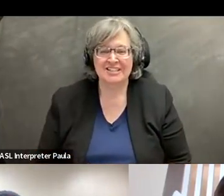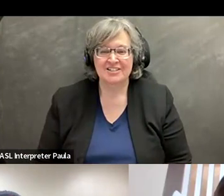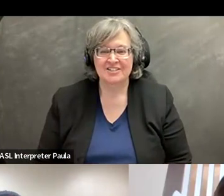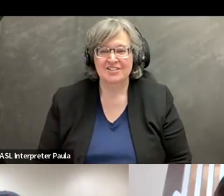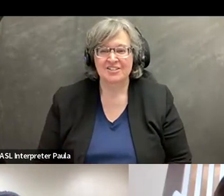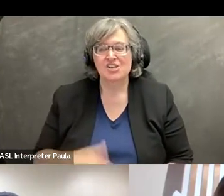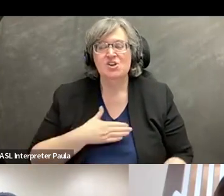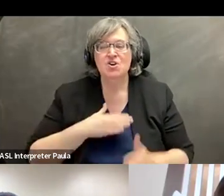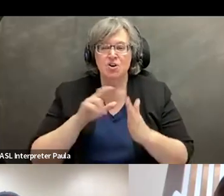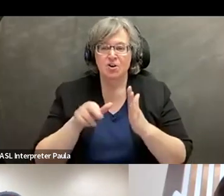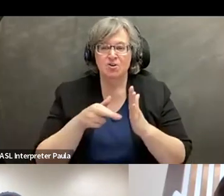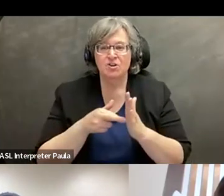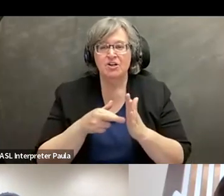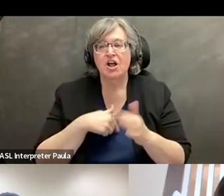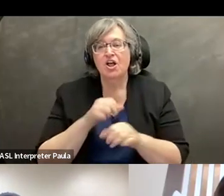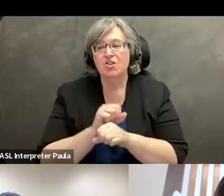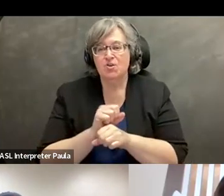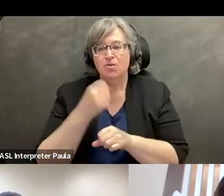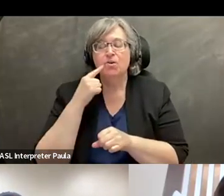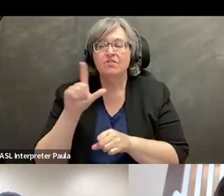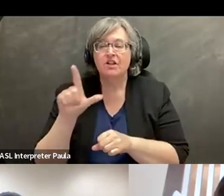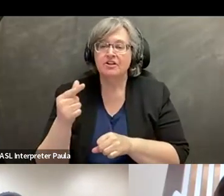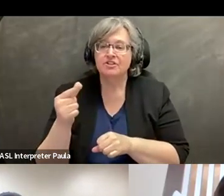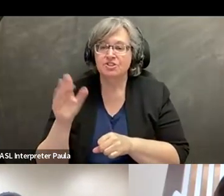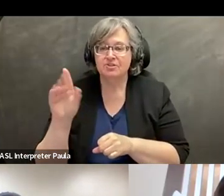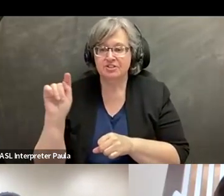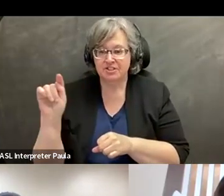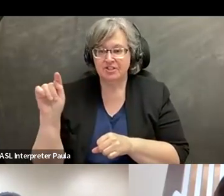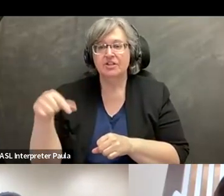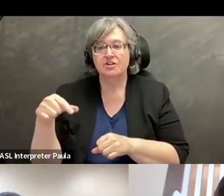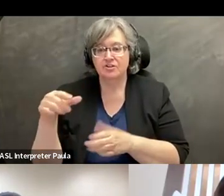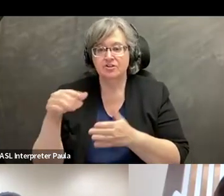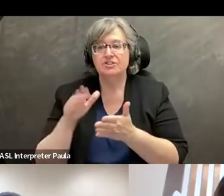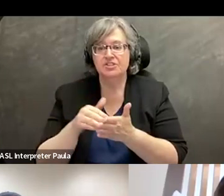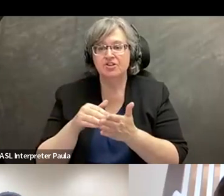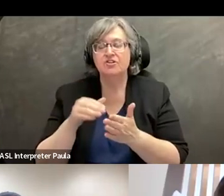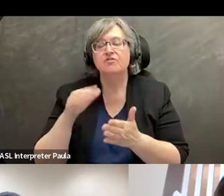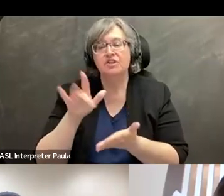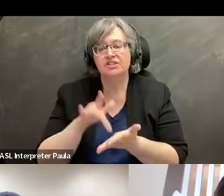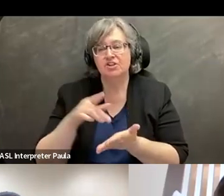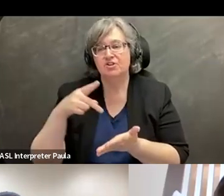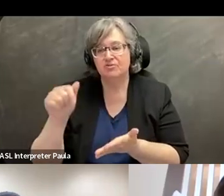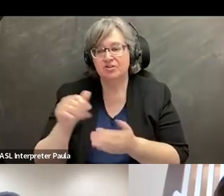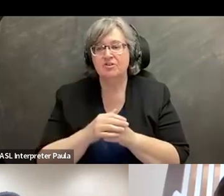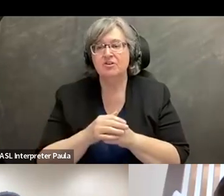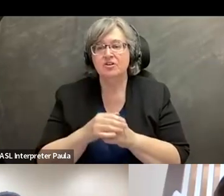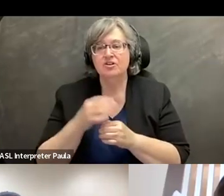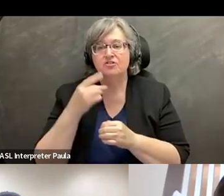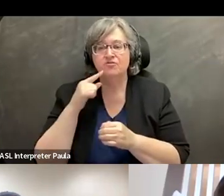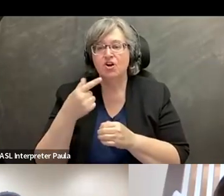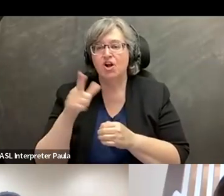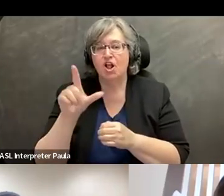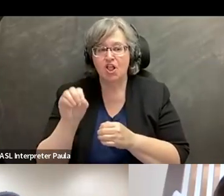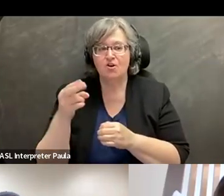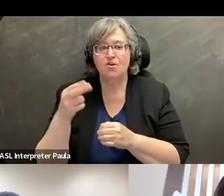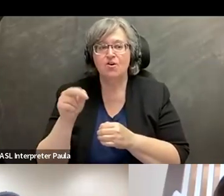My role. I work for the LGBT Center of Central PA as the site director to Glow Harrisburg, which is